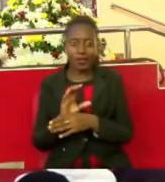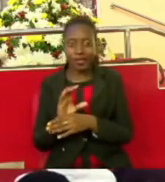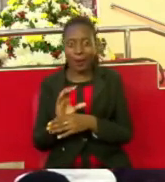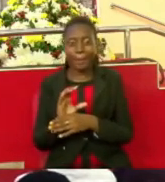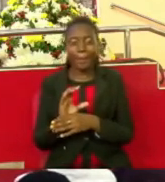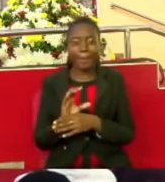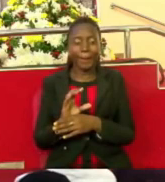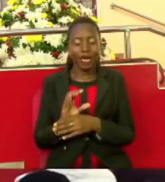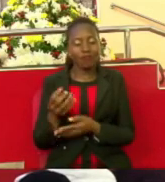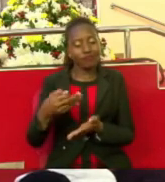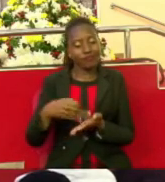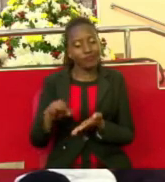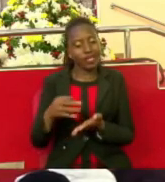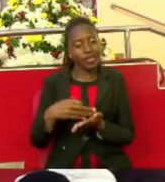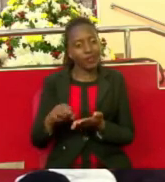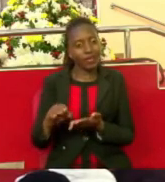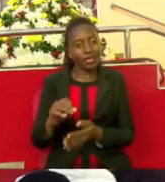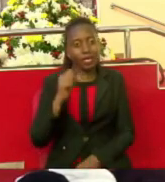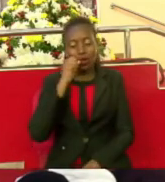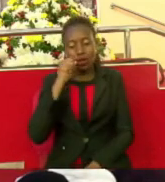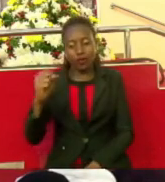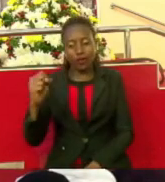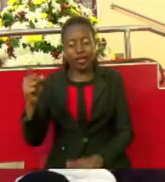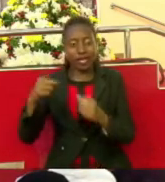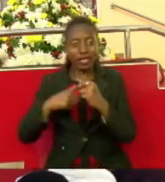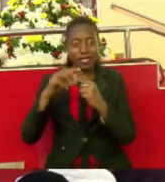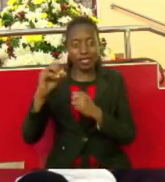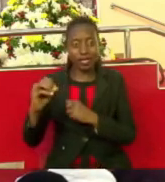the fees was 560,000 per year.